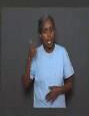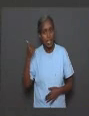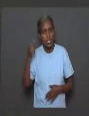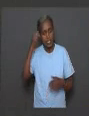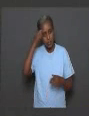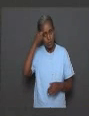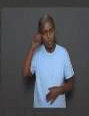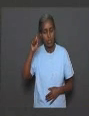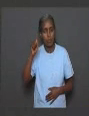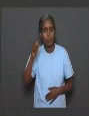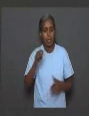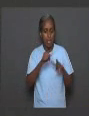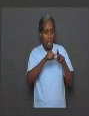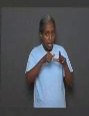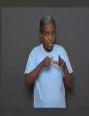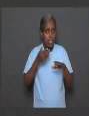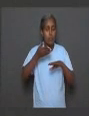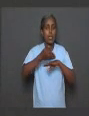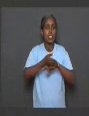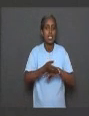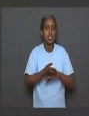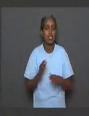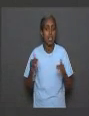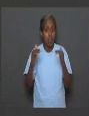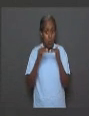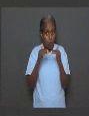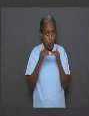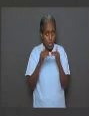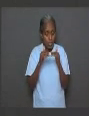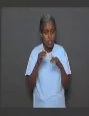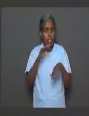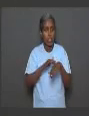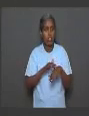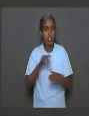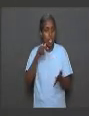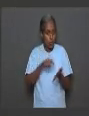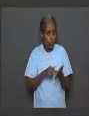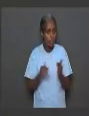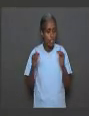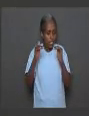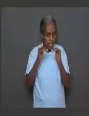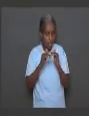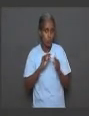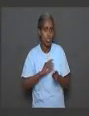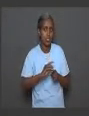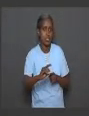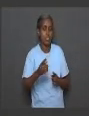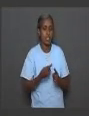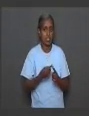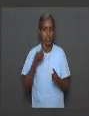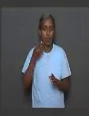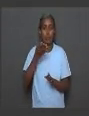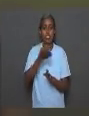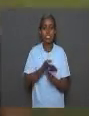Angle bisectors are concurrent at a point equidistant from the